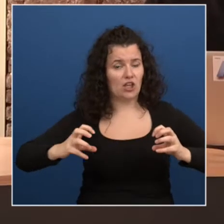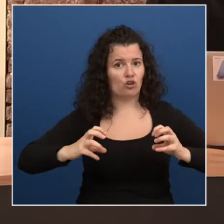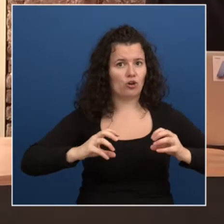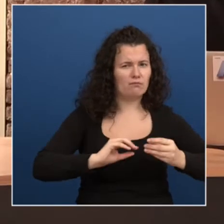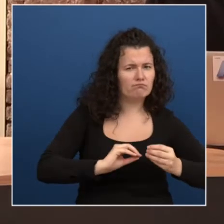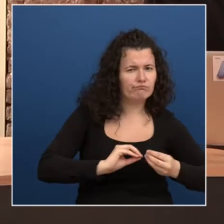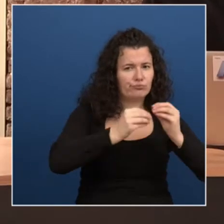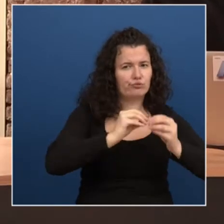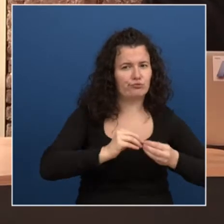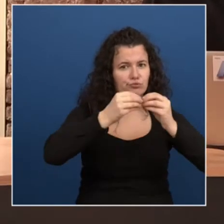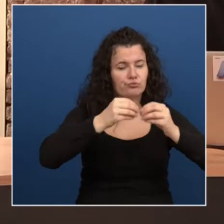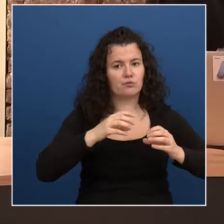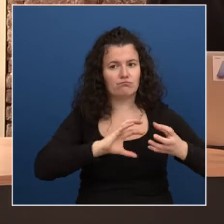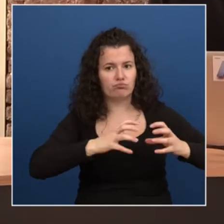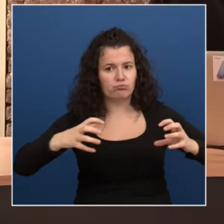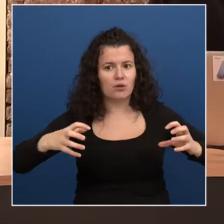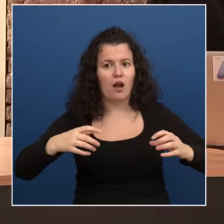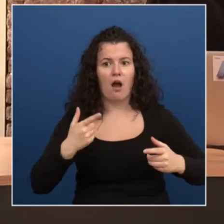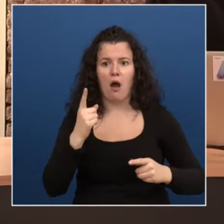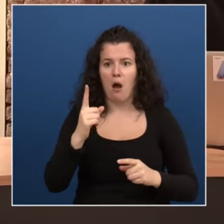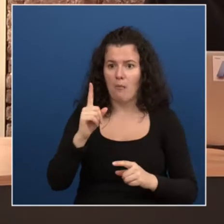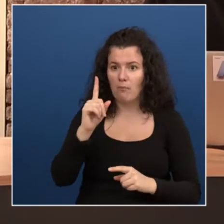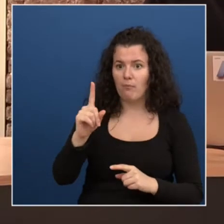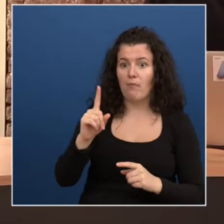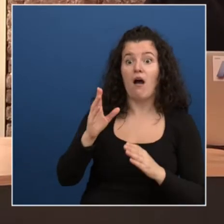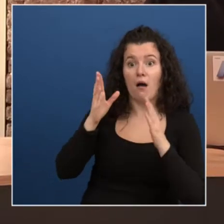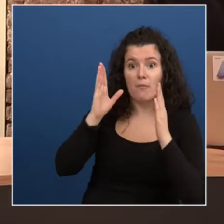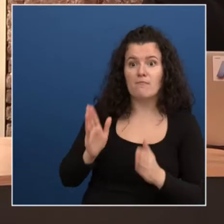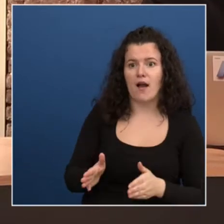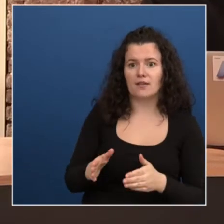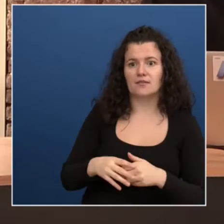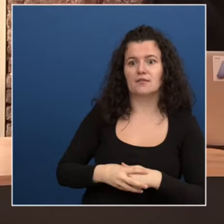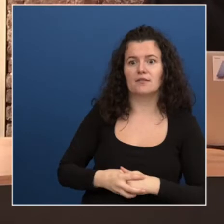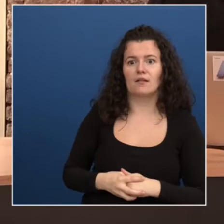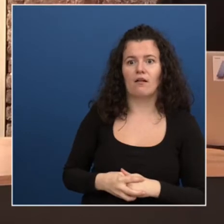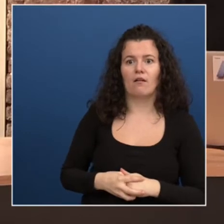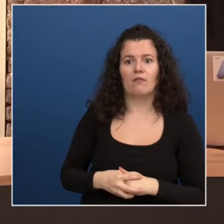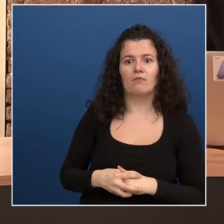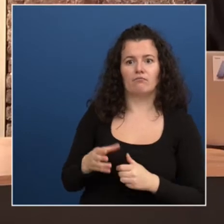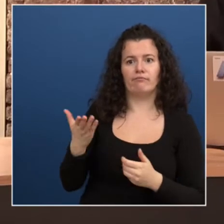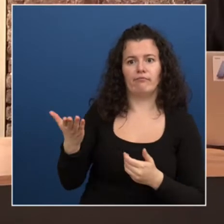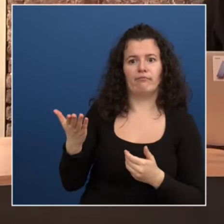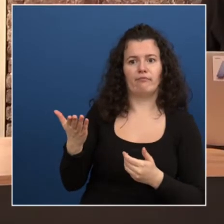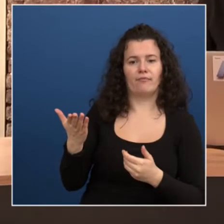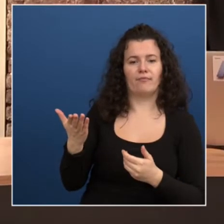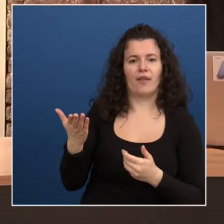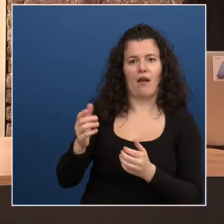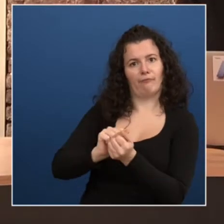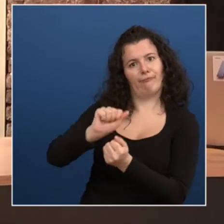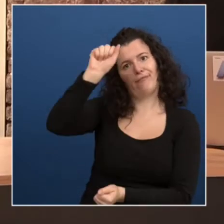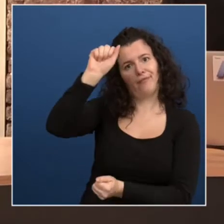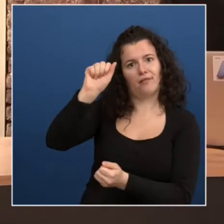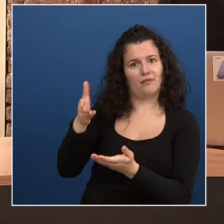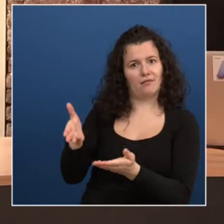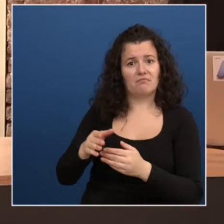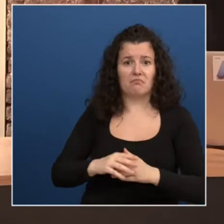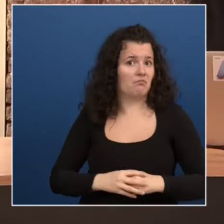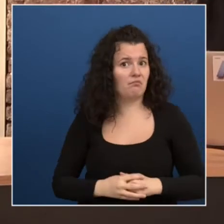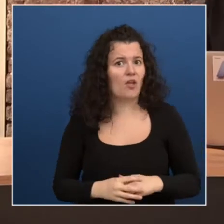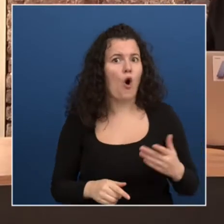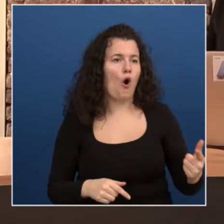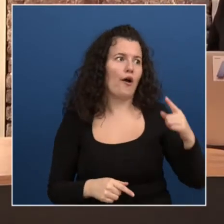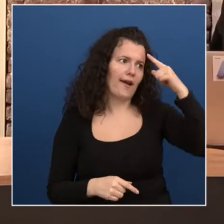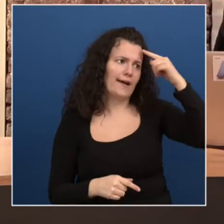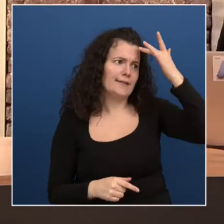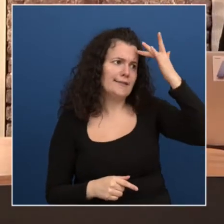I'm again maybe an example that is don't have to be, vice versa. You are smart or you are dumb. And